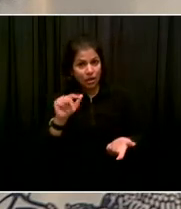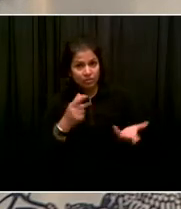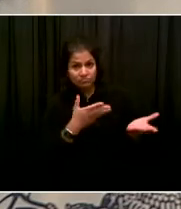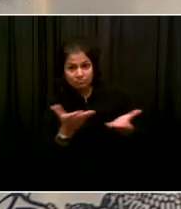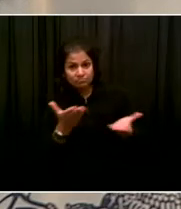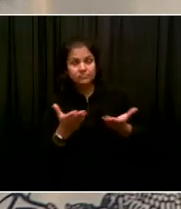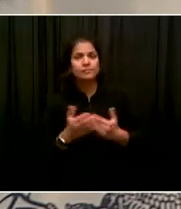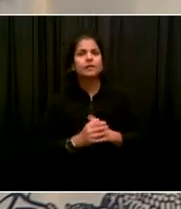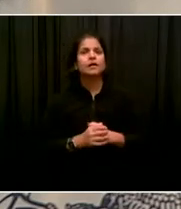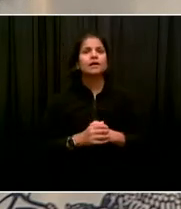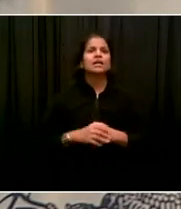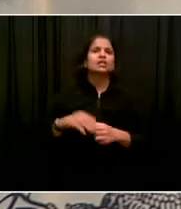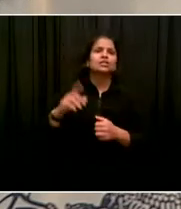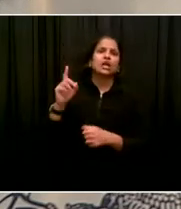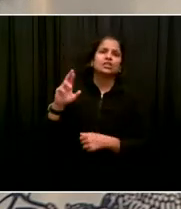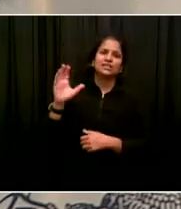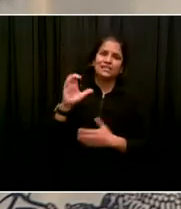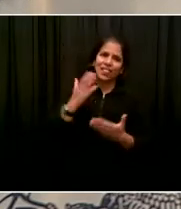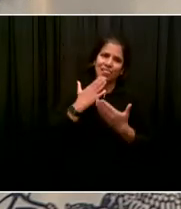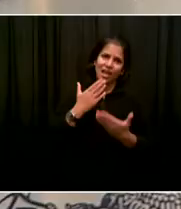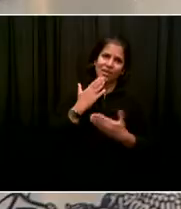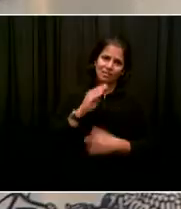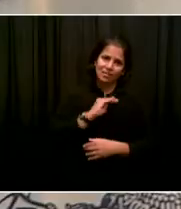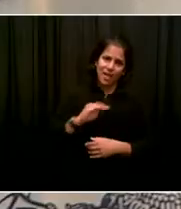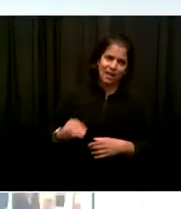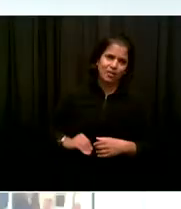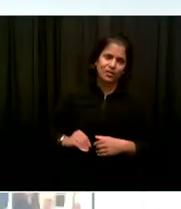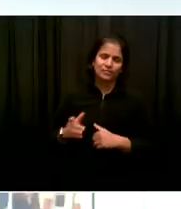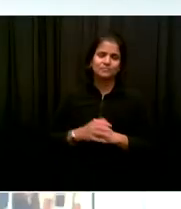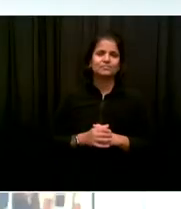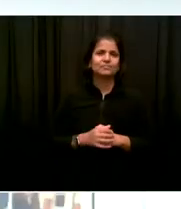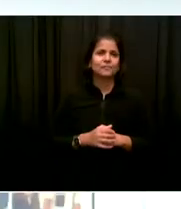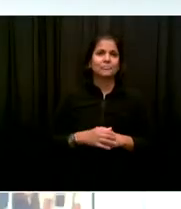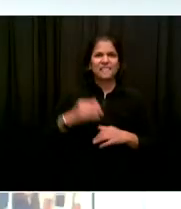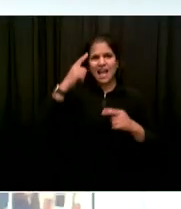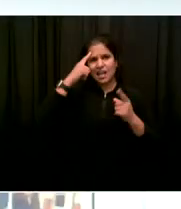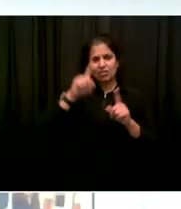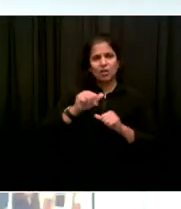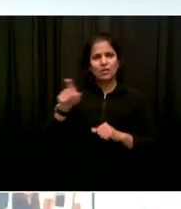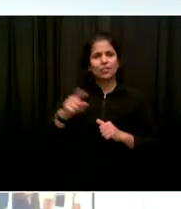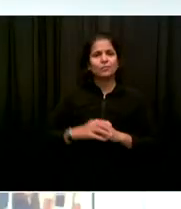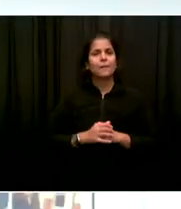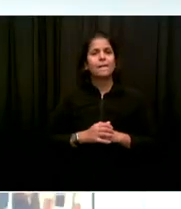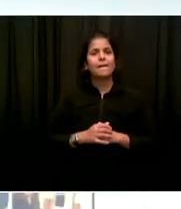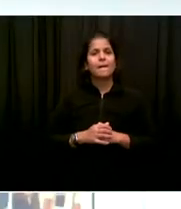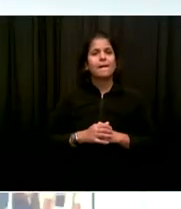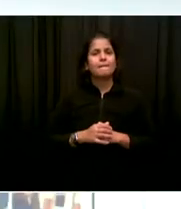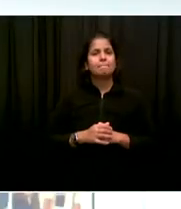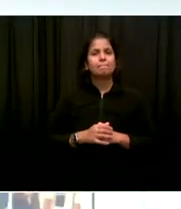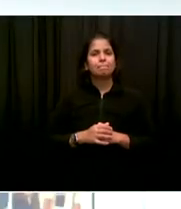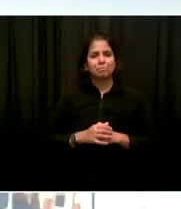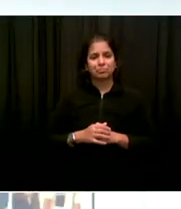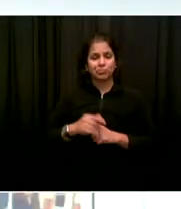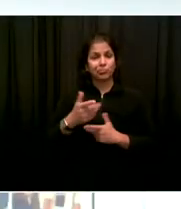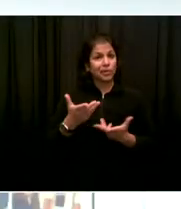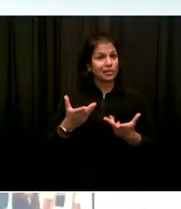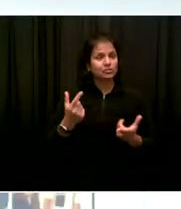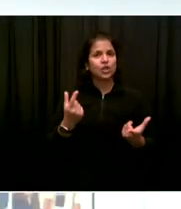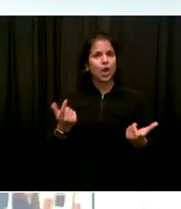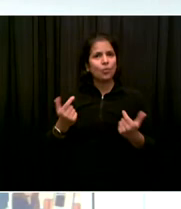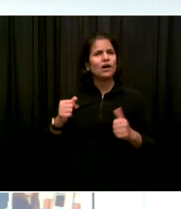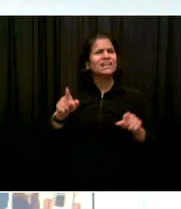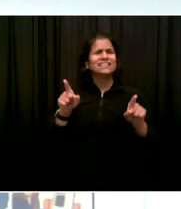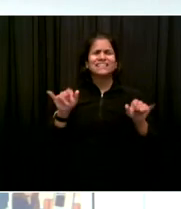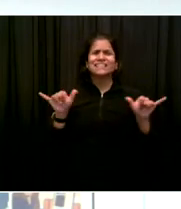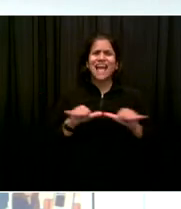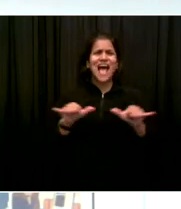Thank you so much, sir. And I agree. First, I would just say, you know, as you've heard from us before, we feel a lot of humility